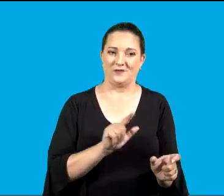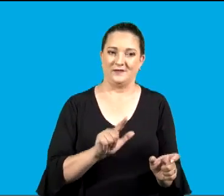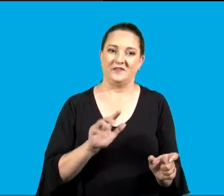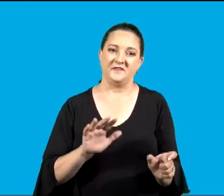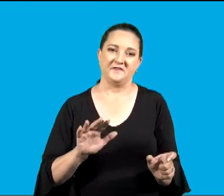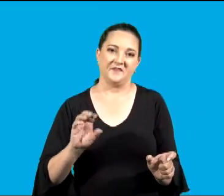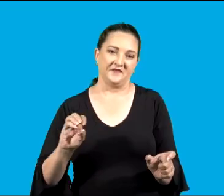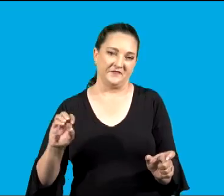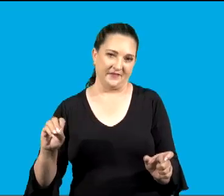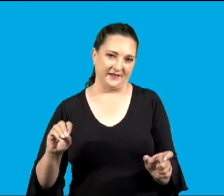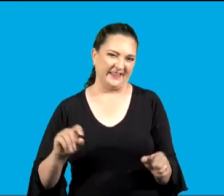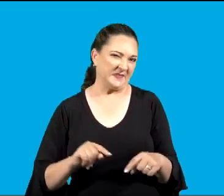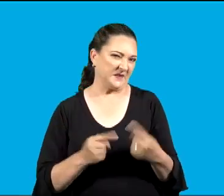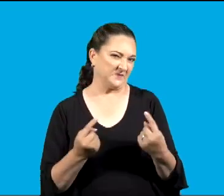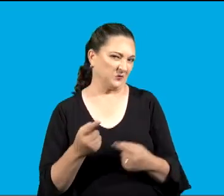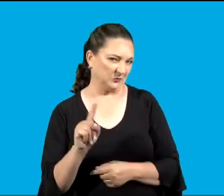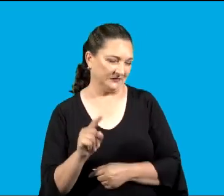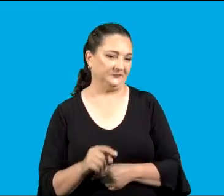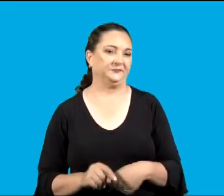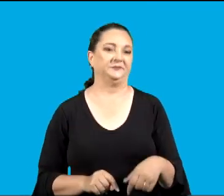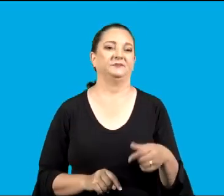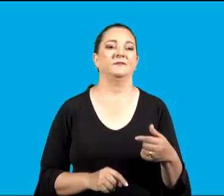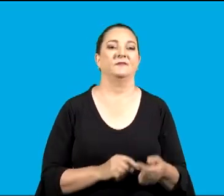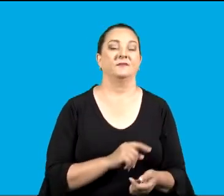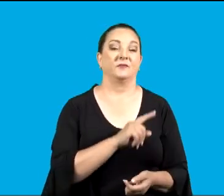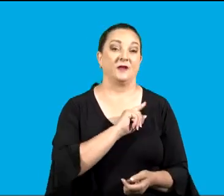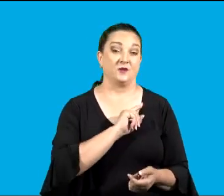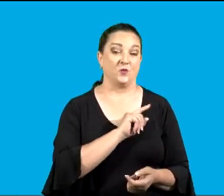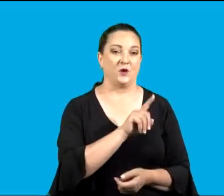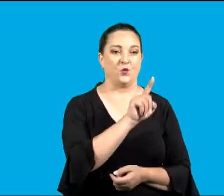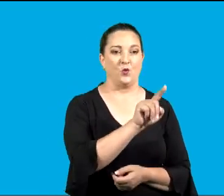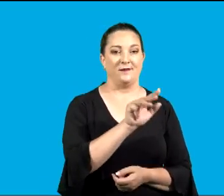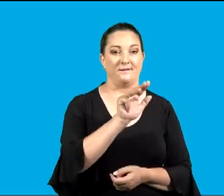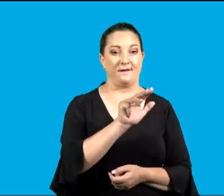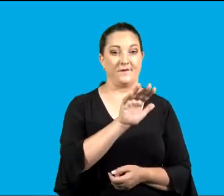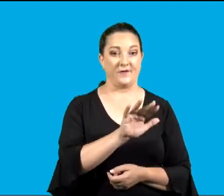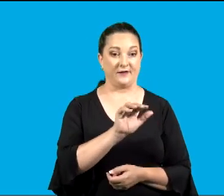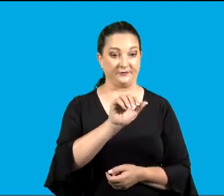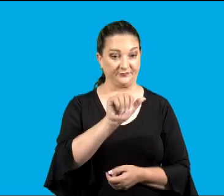1,755,000. Let's do that. So I'll now say my